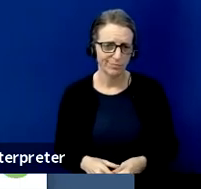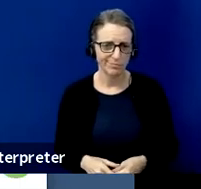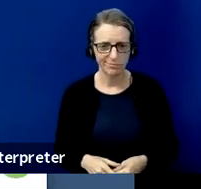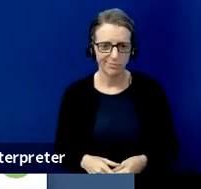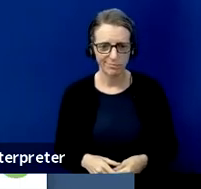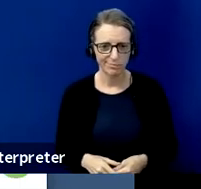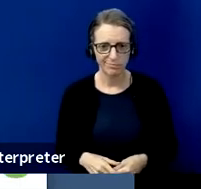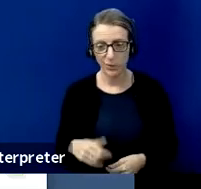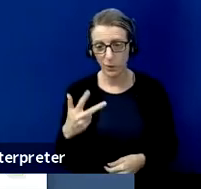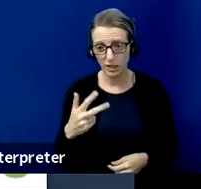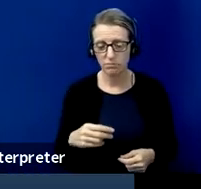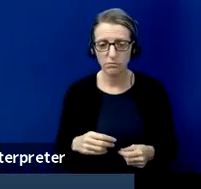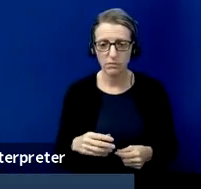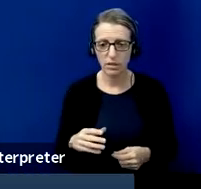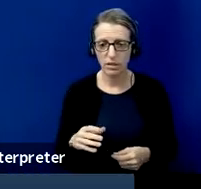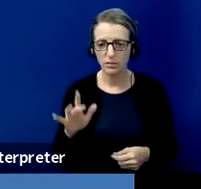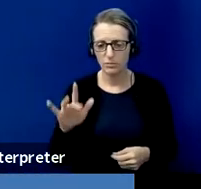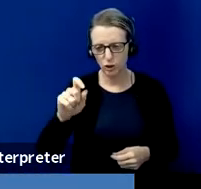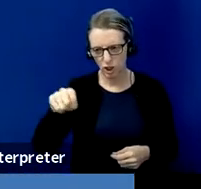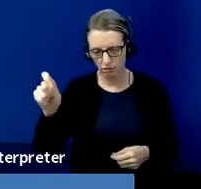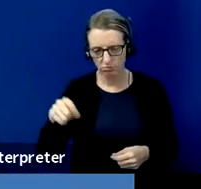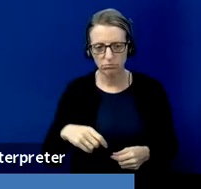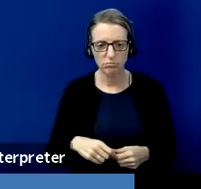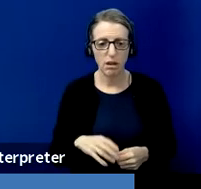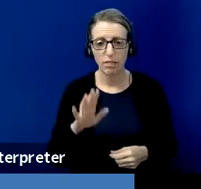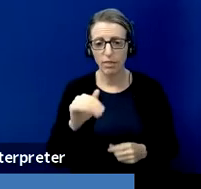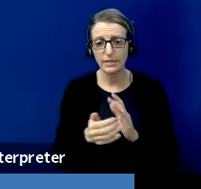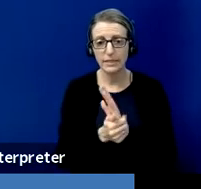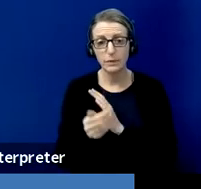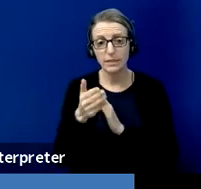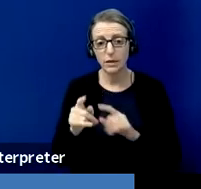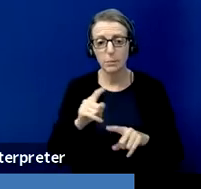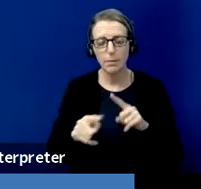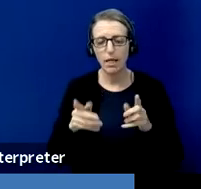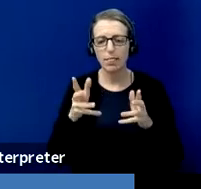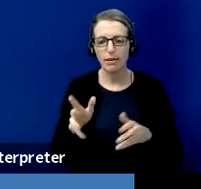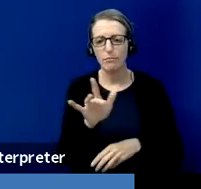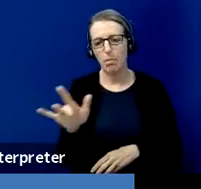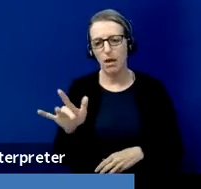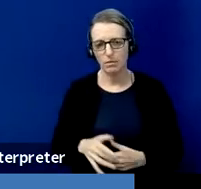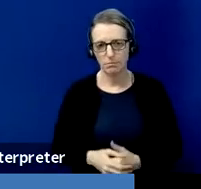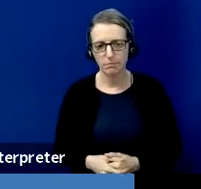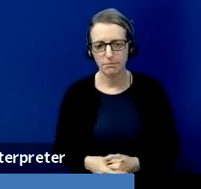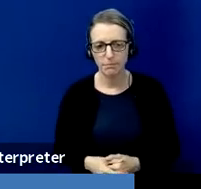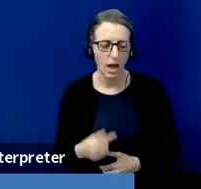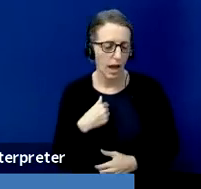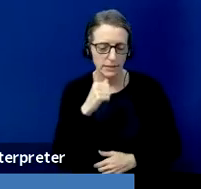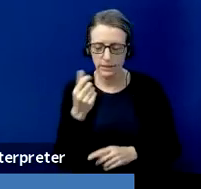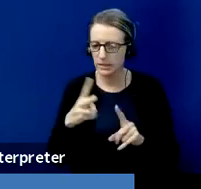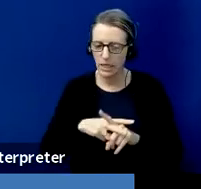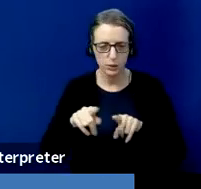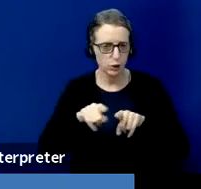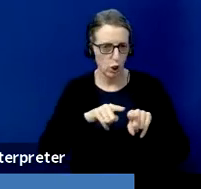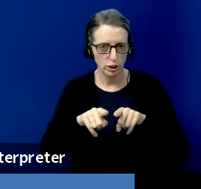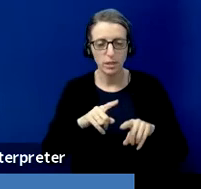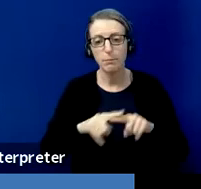3 and just push check. That skill was there, but left blank as well. I did not assign stars, but